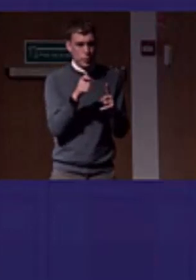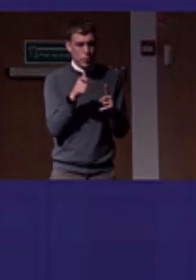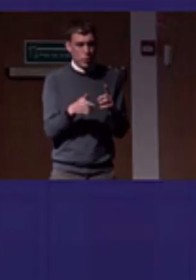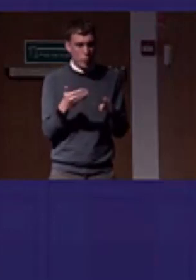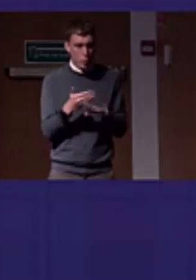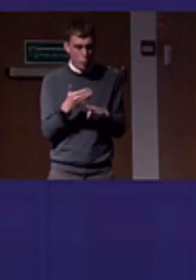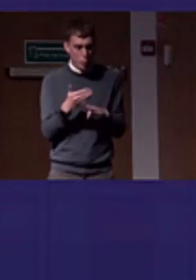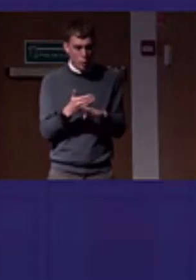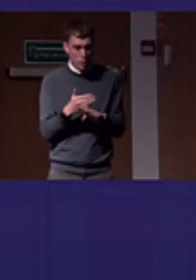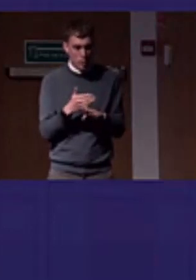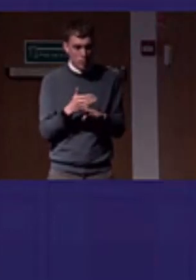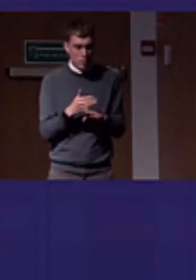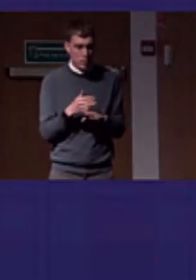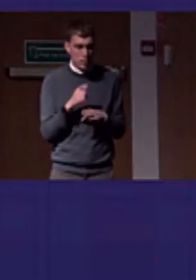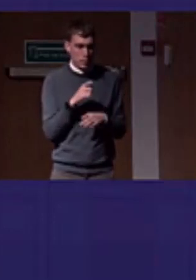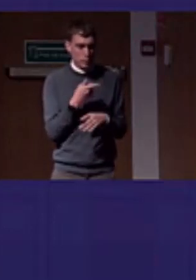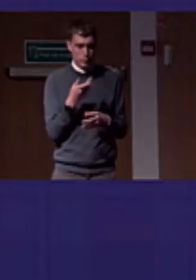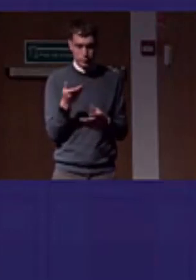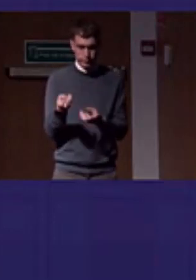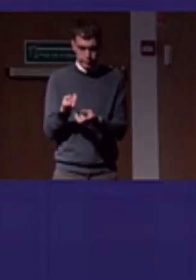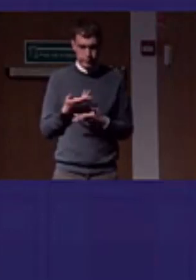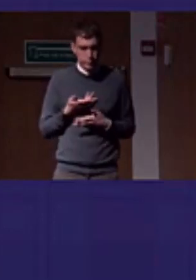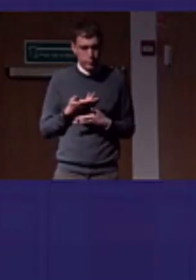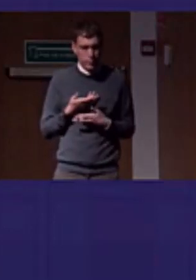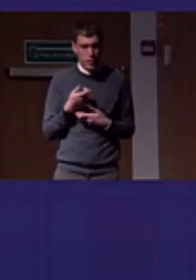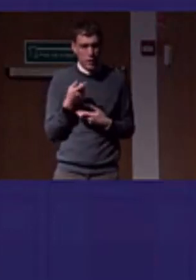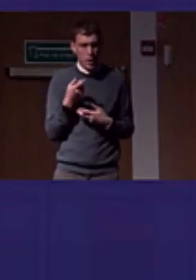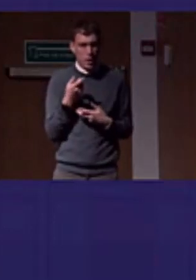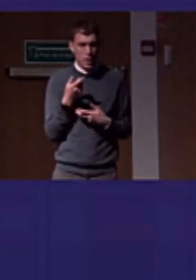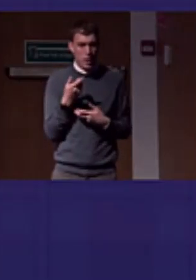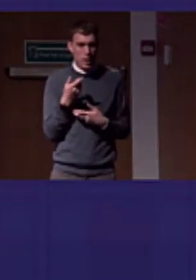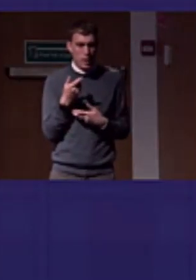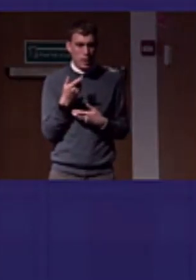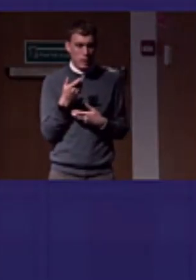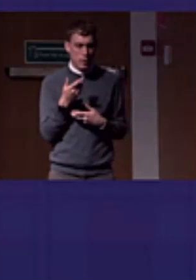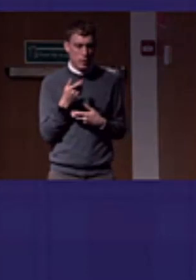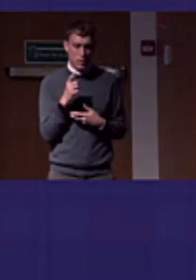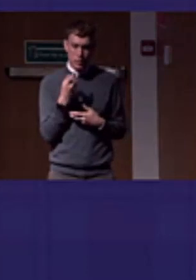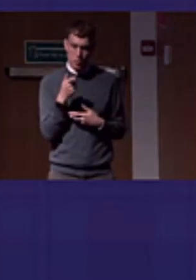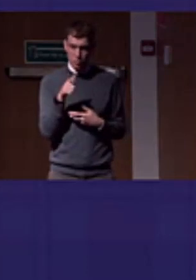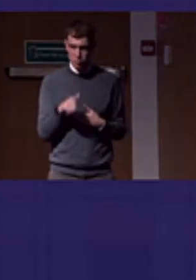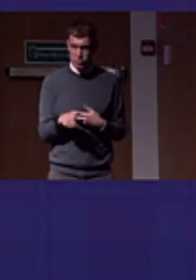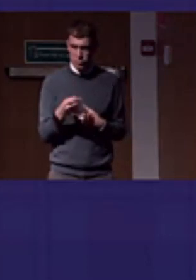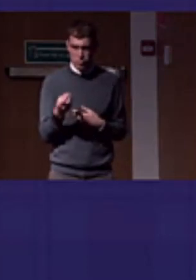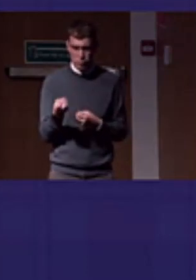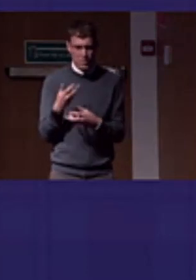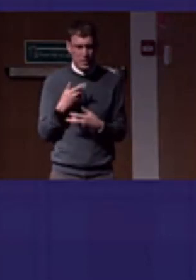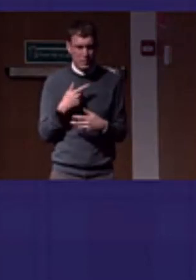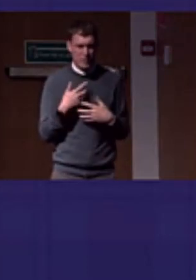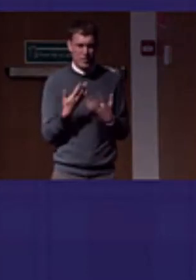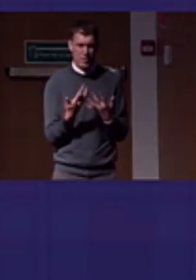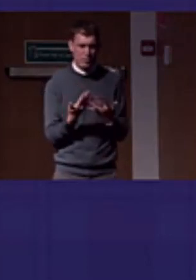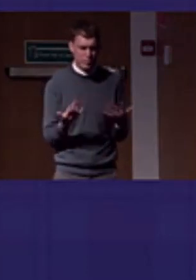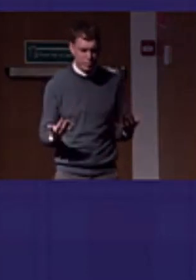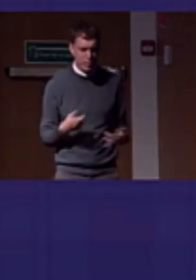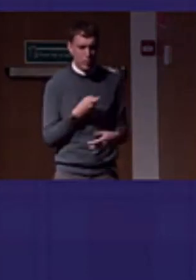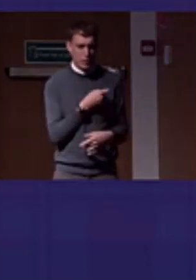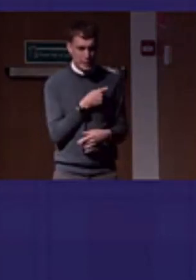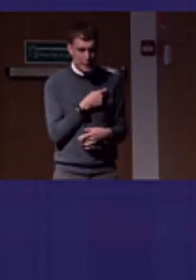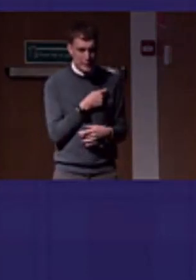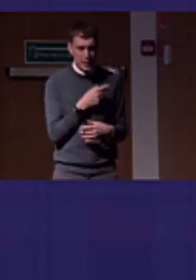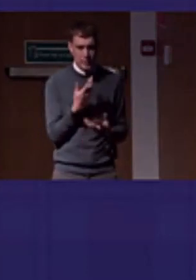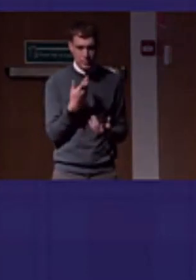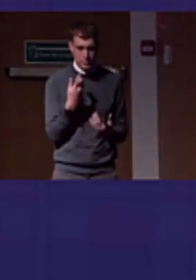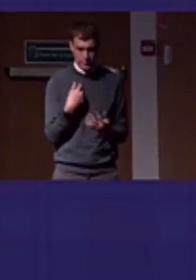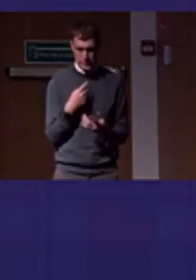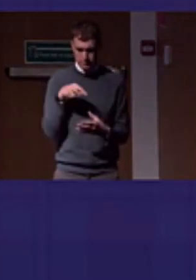they've disclosed a mental health thing. For example, if someone says, I have major social anxiety, being around a lot of people makes me